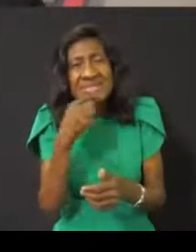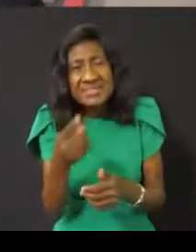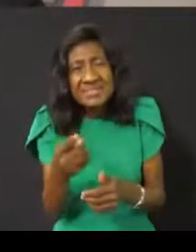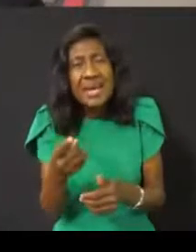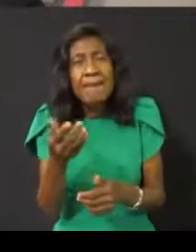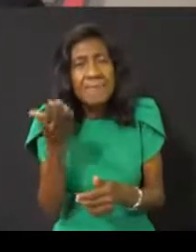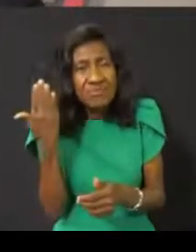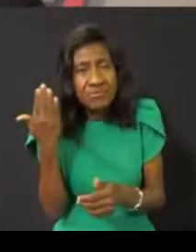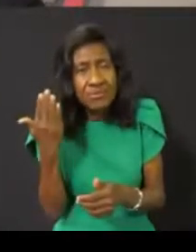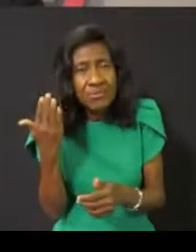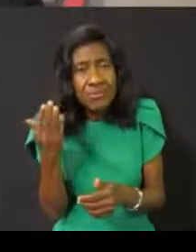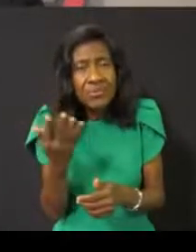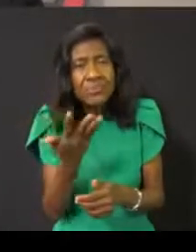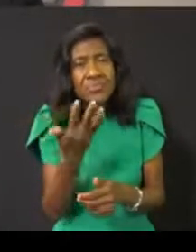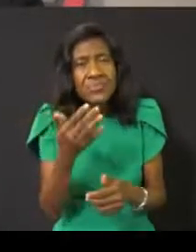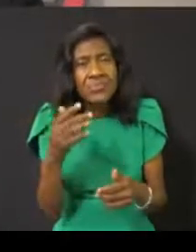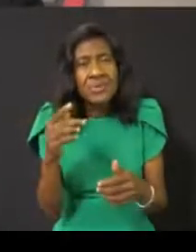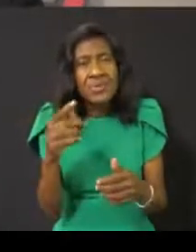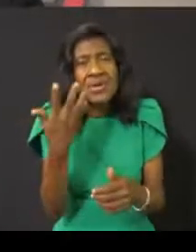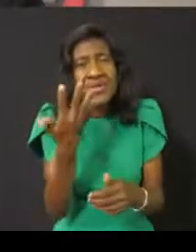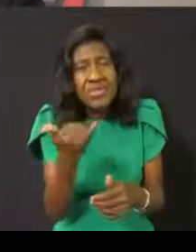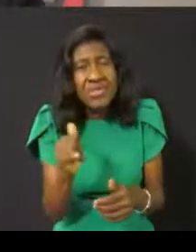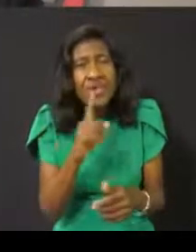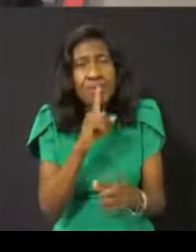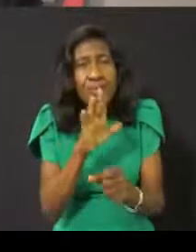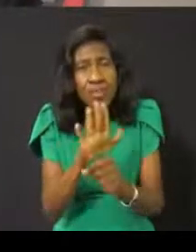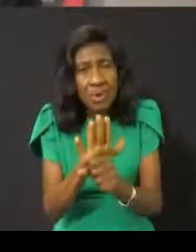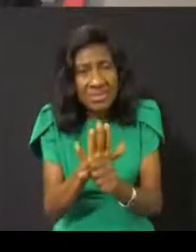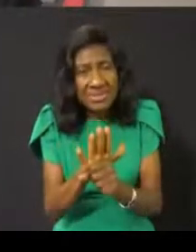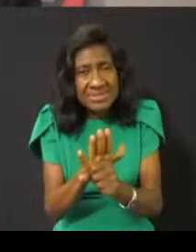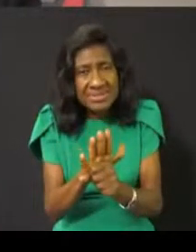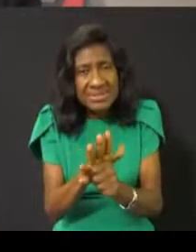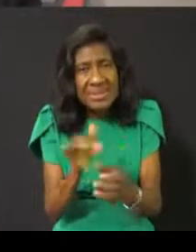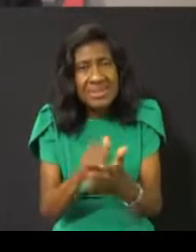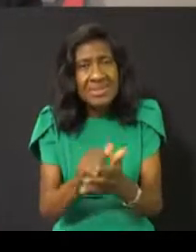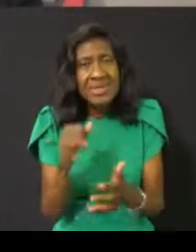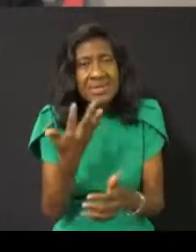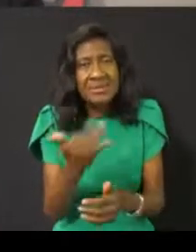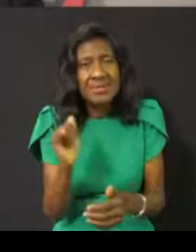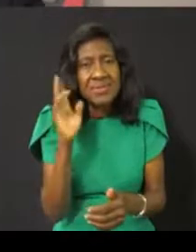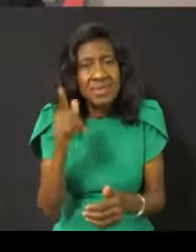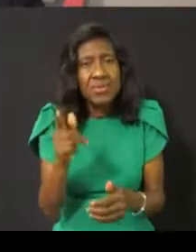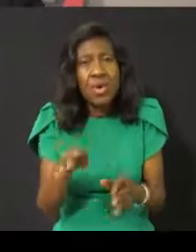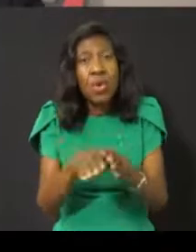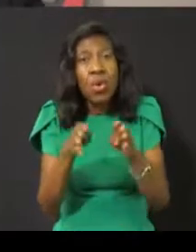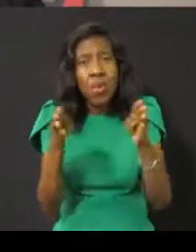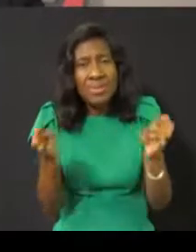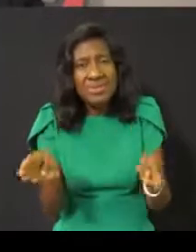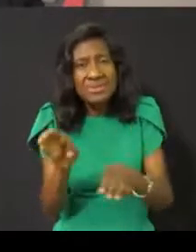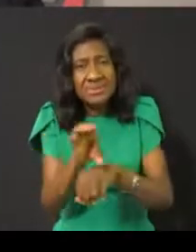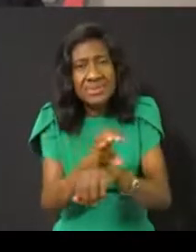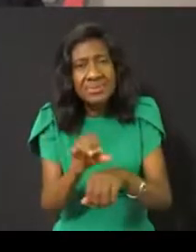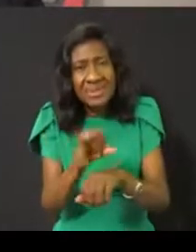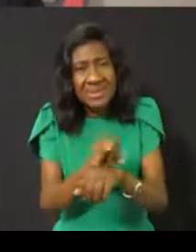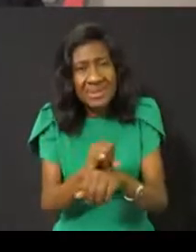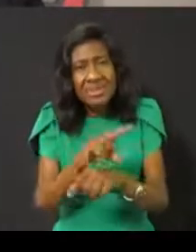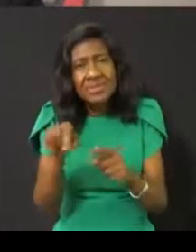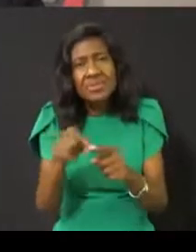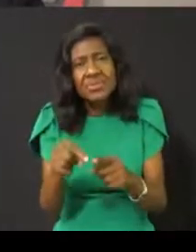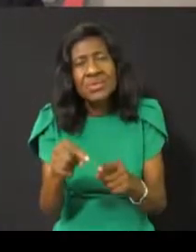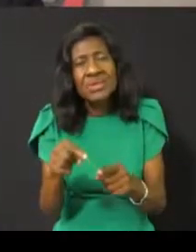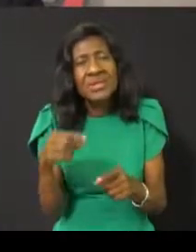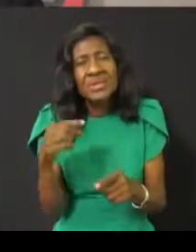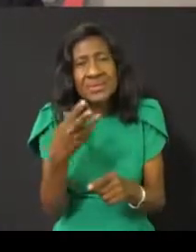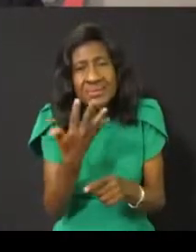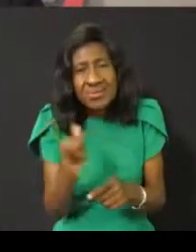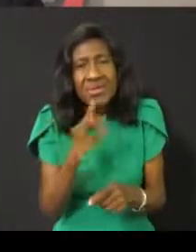we promised, I should say, we would reopen the borders when we reached 80% of